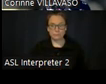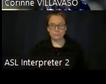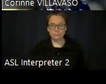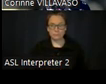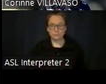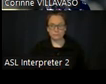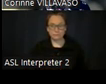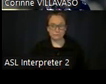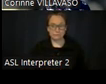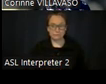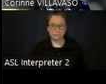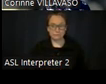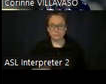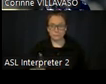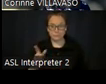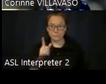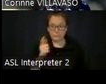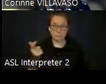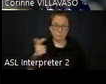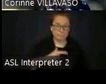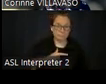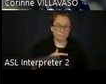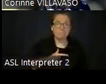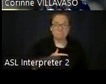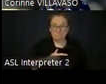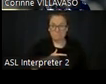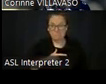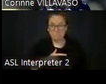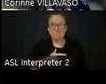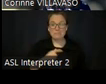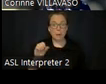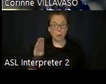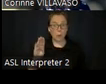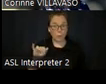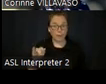Yes. I think so. Yeah, I think she's gonna pass it to me. So I'll take it. Okay. Co-Chair Elby.